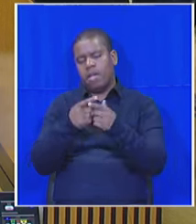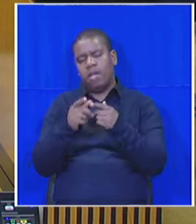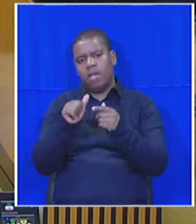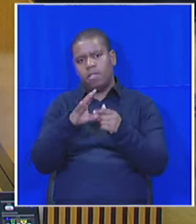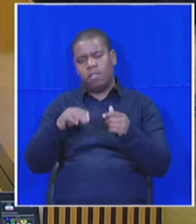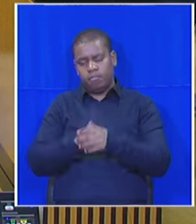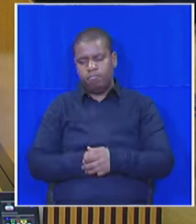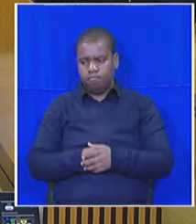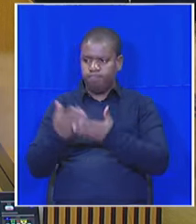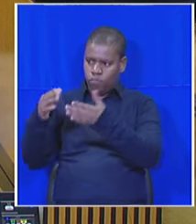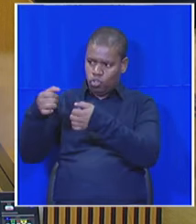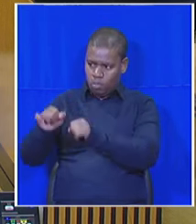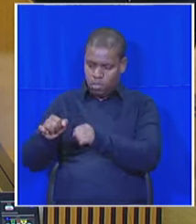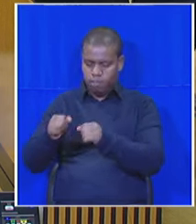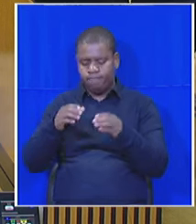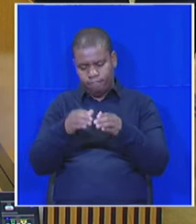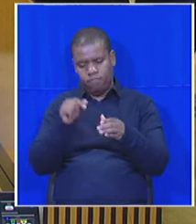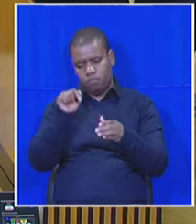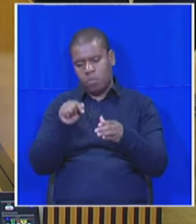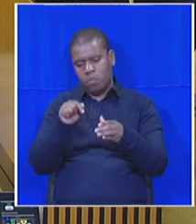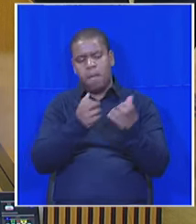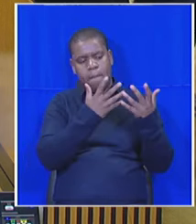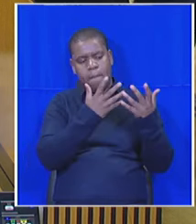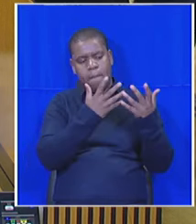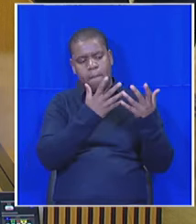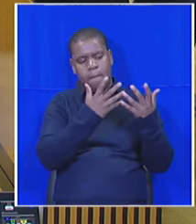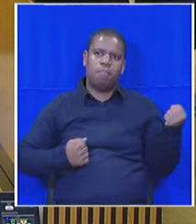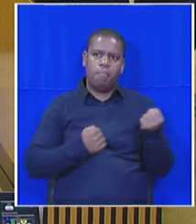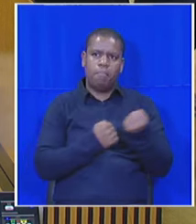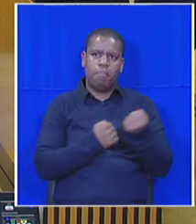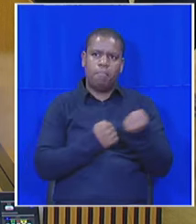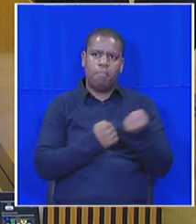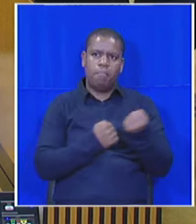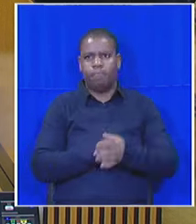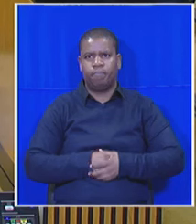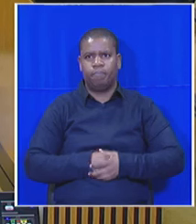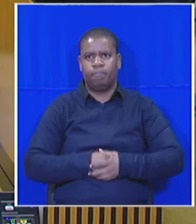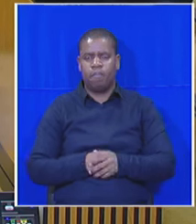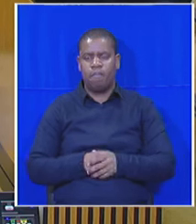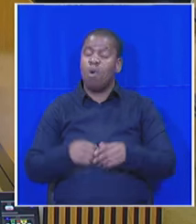Chairperson, the ANC support this budget vote.